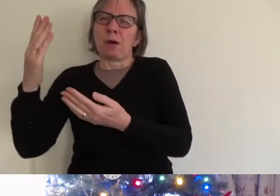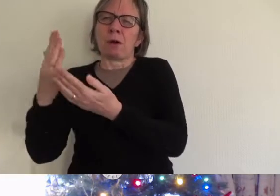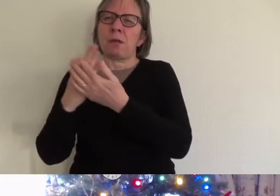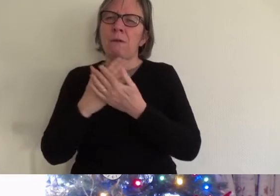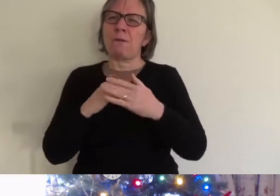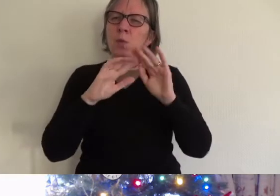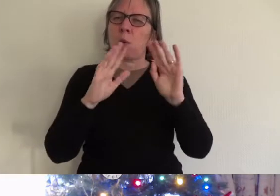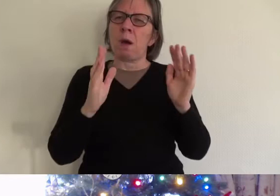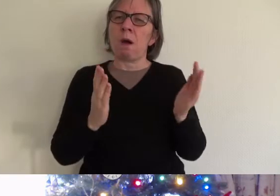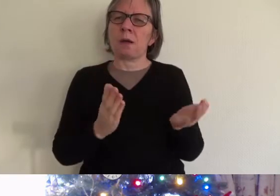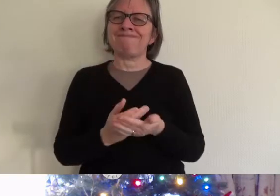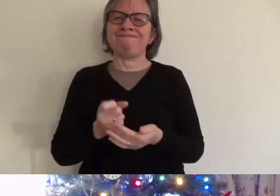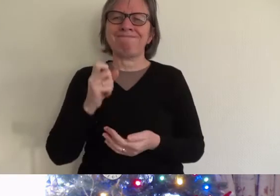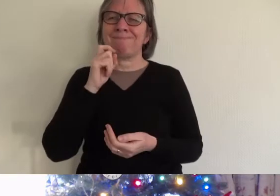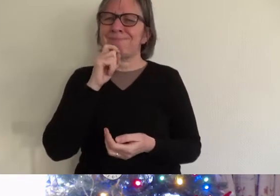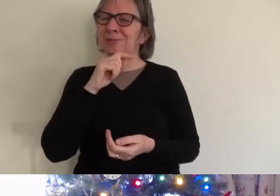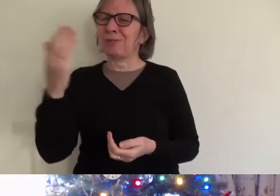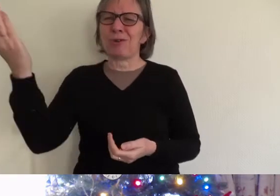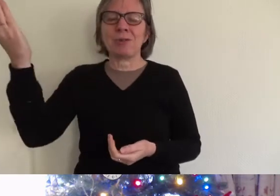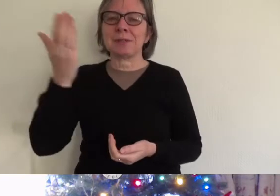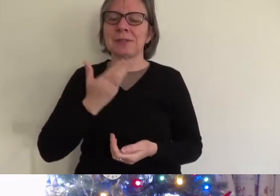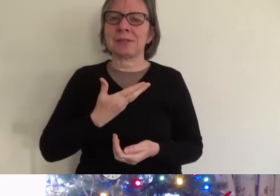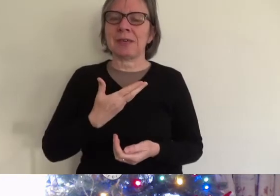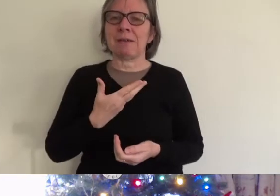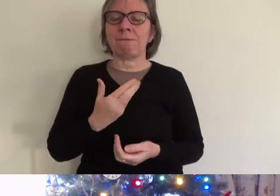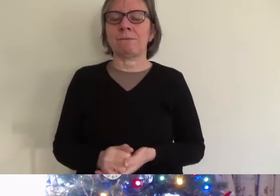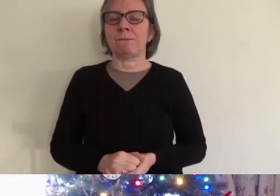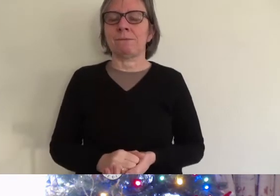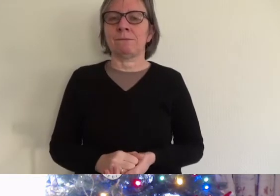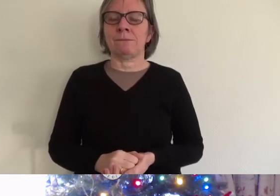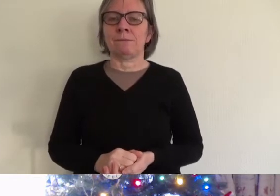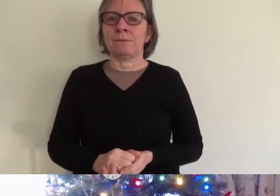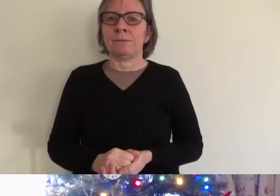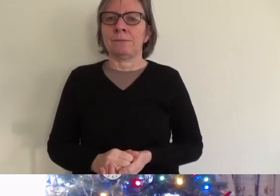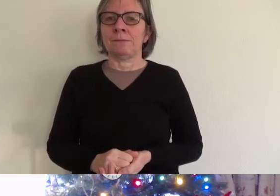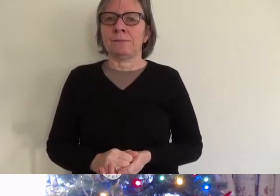loved the world that he gave his only son." Let's sing this together.